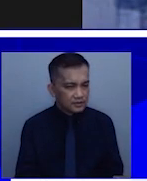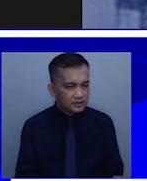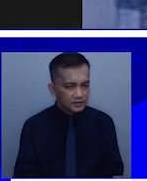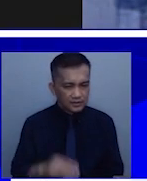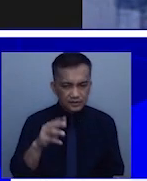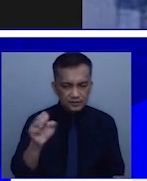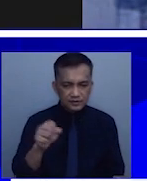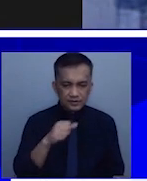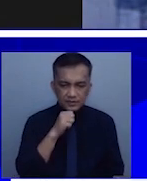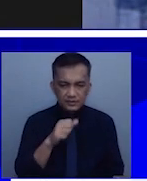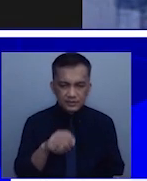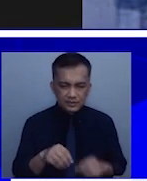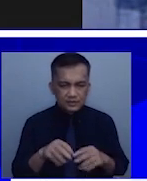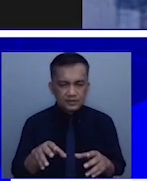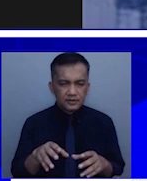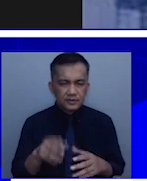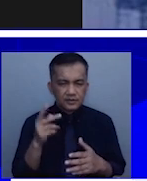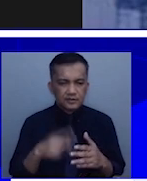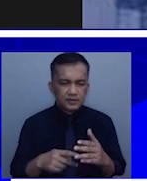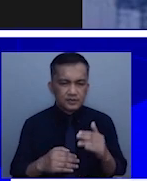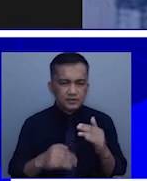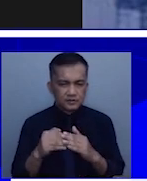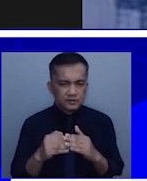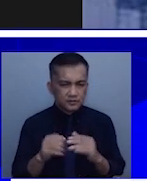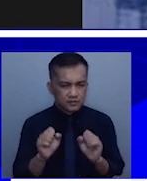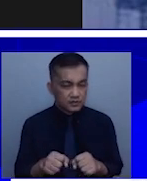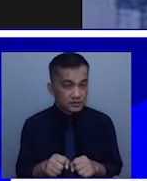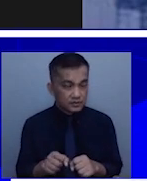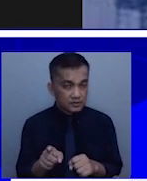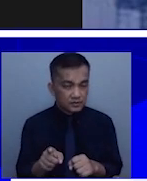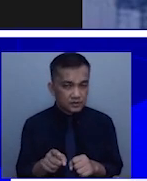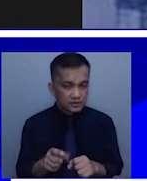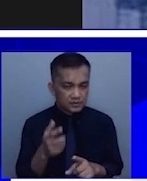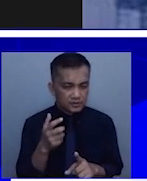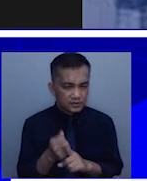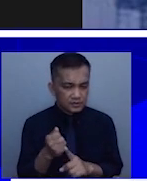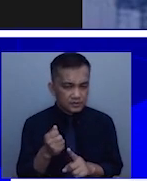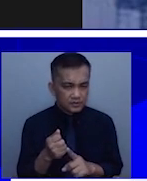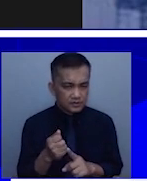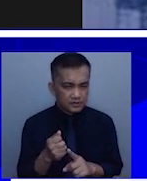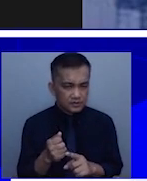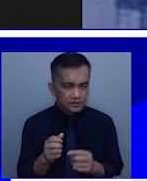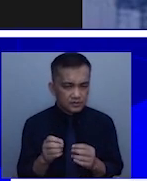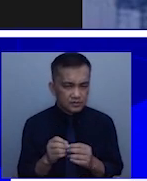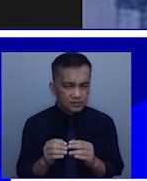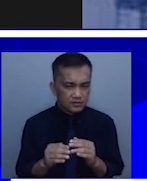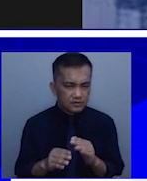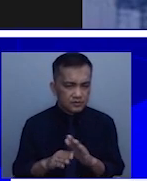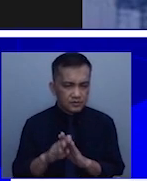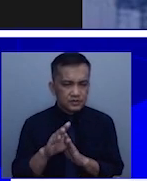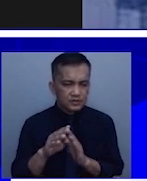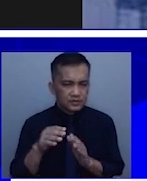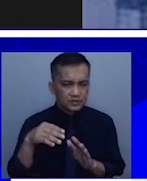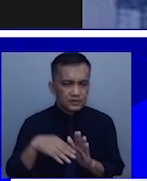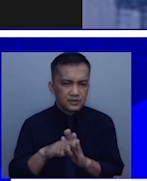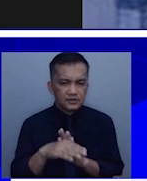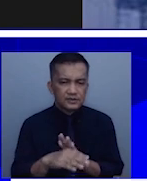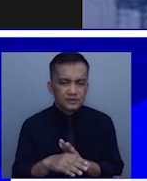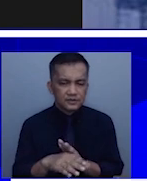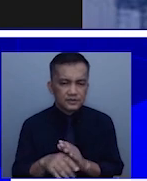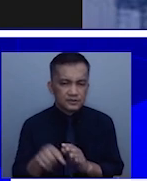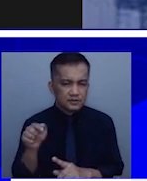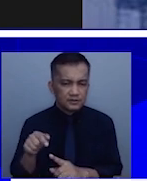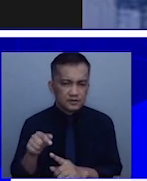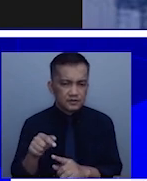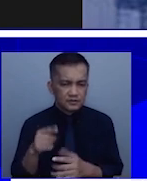ba na-implement yung price cap, pwede ba maka-apekto ito, lalong tumaas yung ating inflation, pati